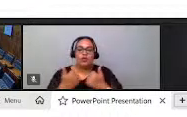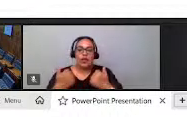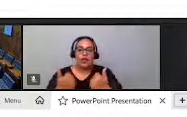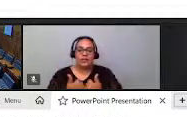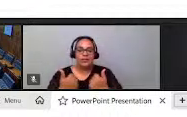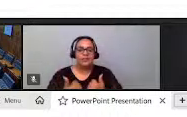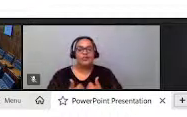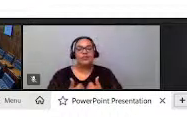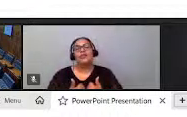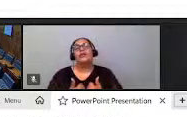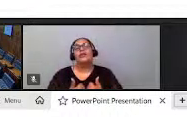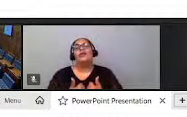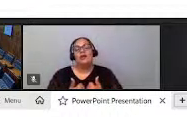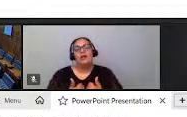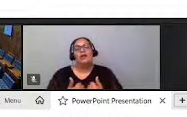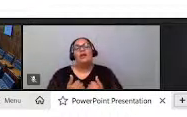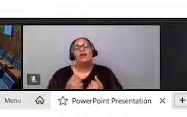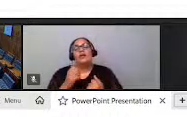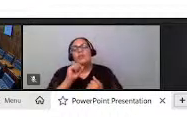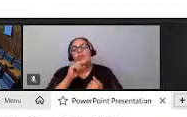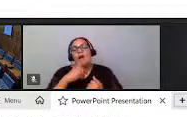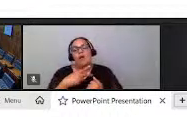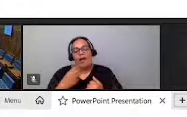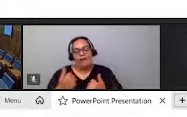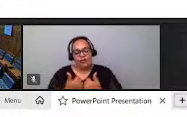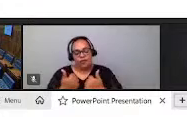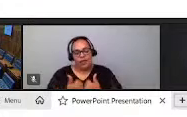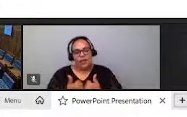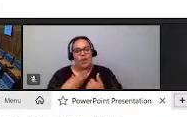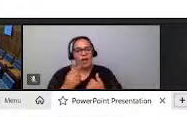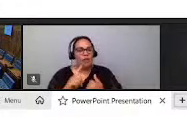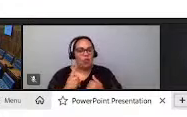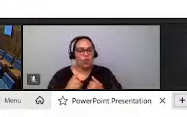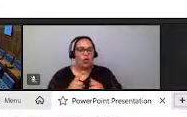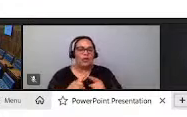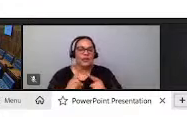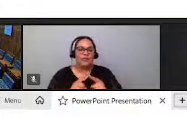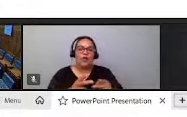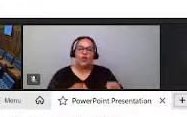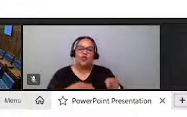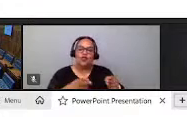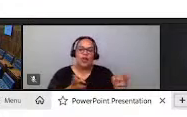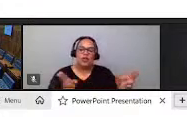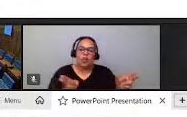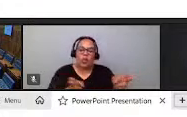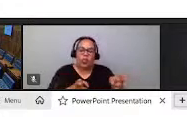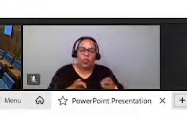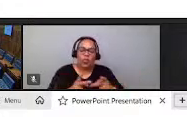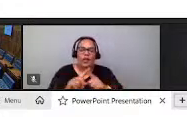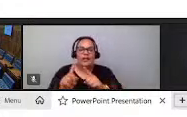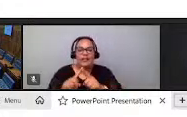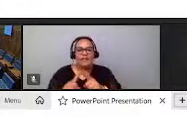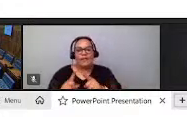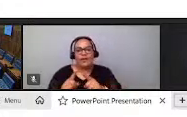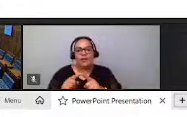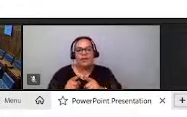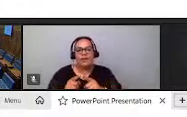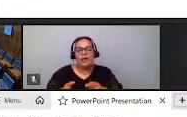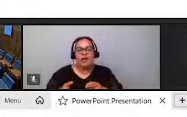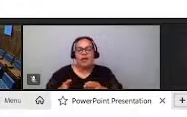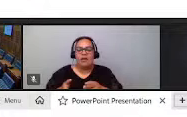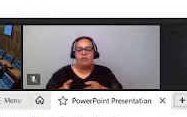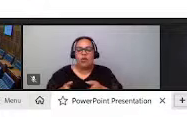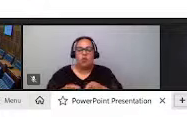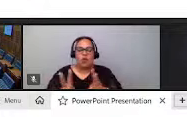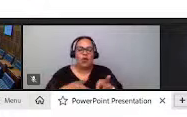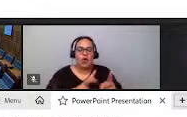are having uh where we are having a number number of smaller trains that we are running in the different brdge lines um